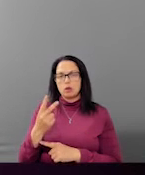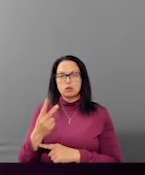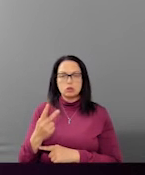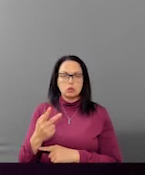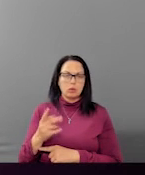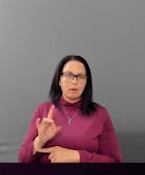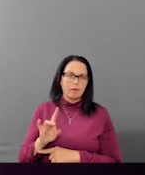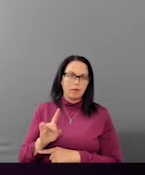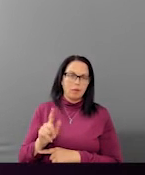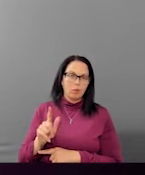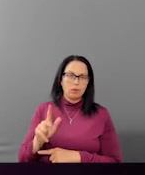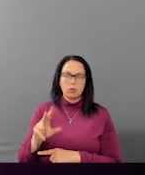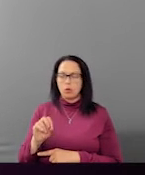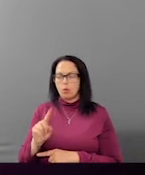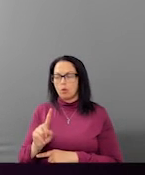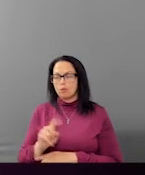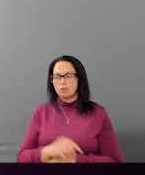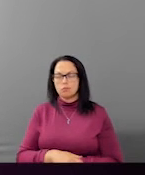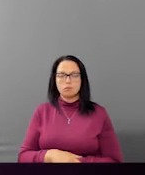1281301.